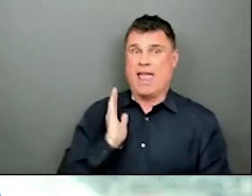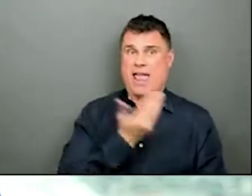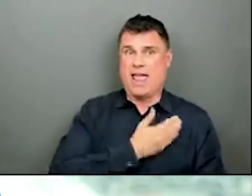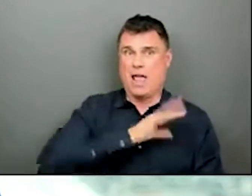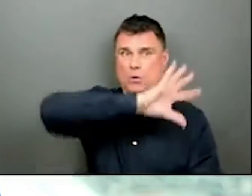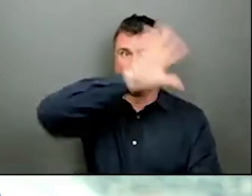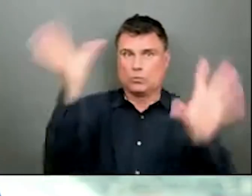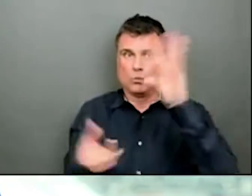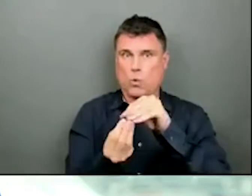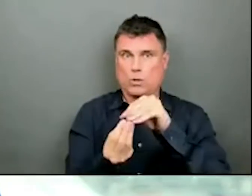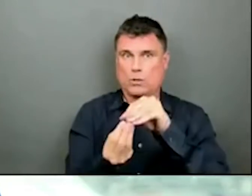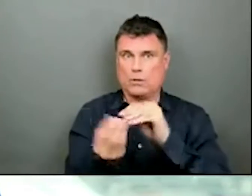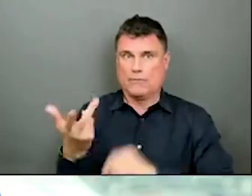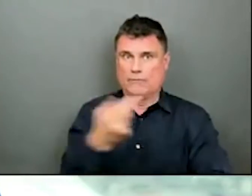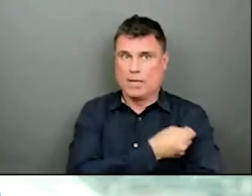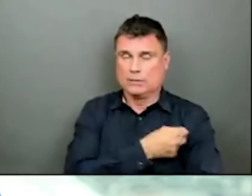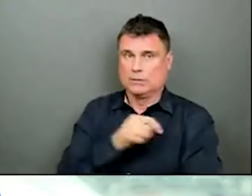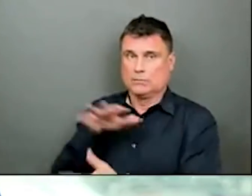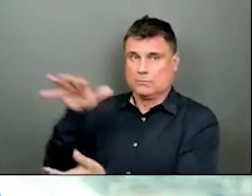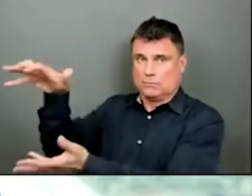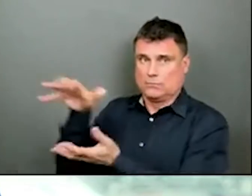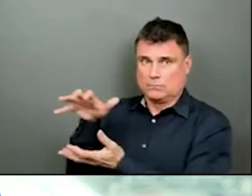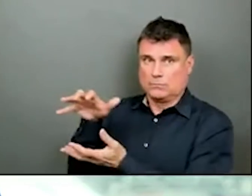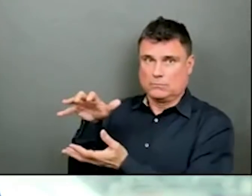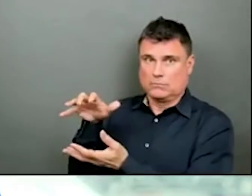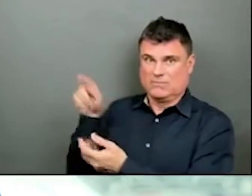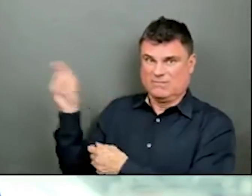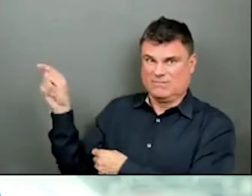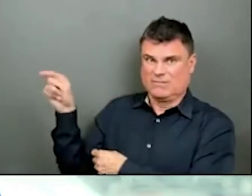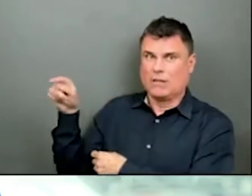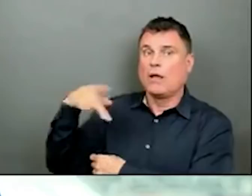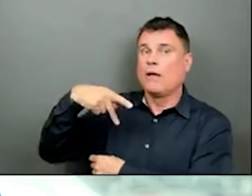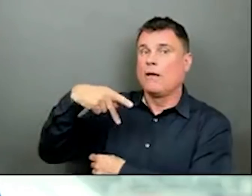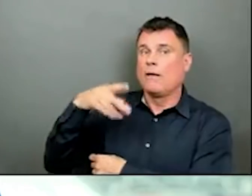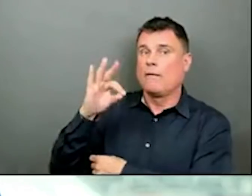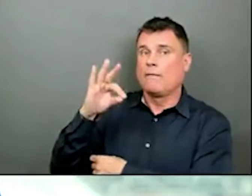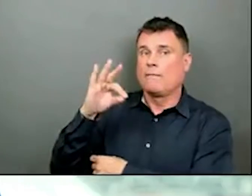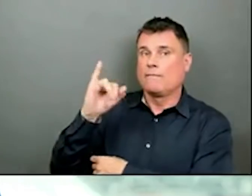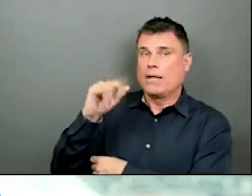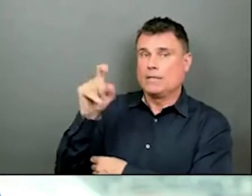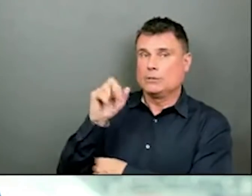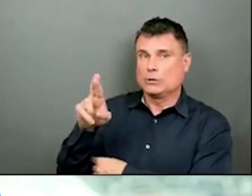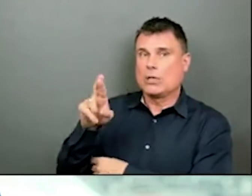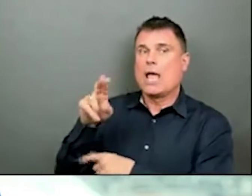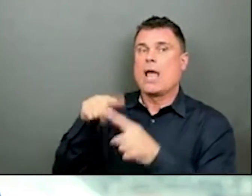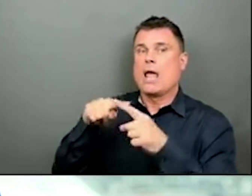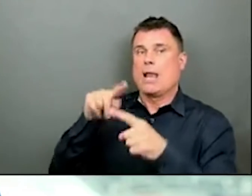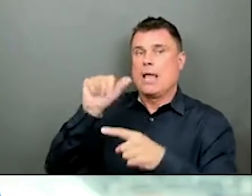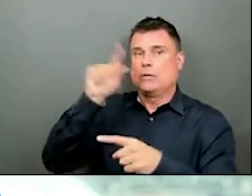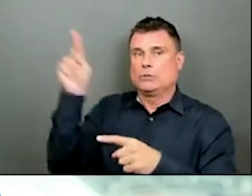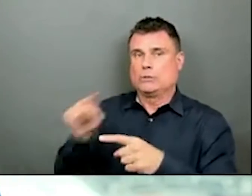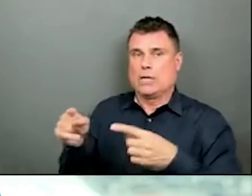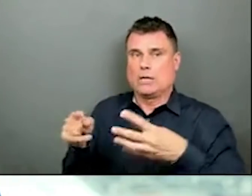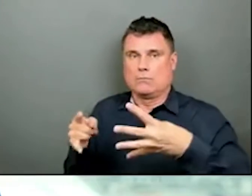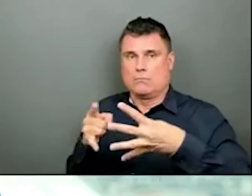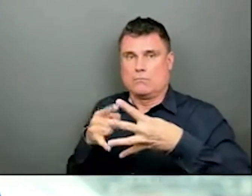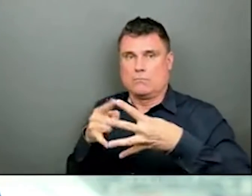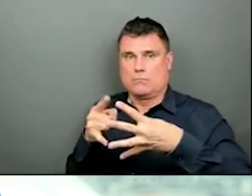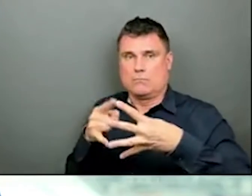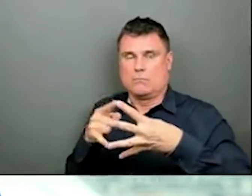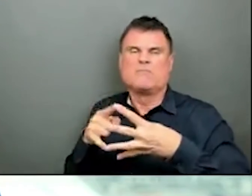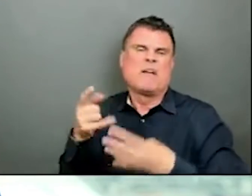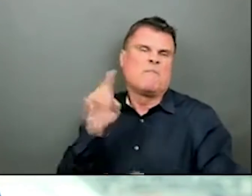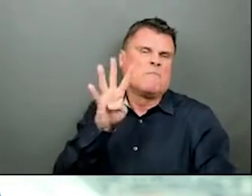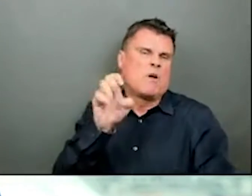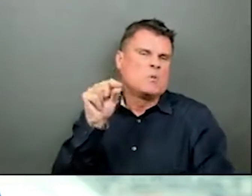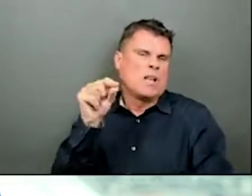beginning of the pandemic. In the few days before that, that's with Pfizer, AstraZeneca, and Moderna, about 423,830 doses, and